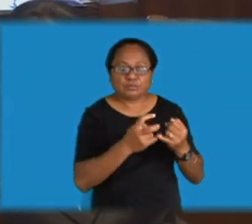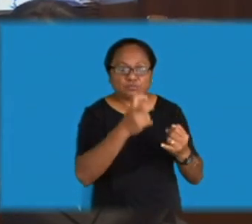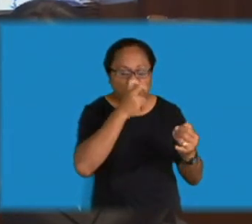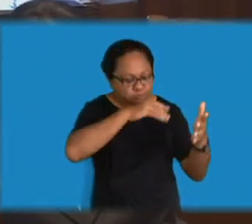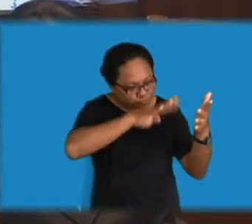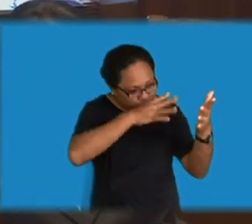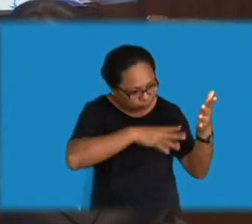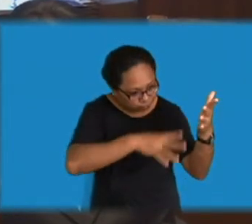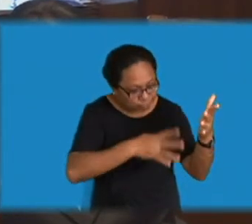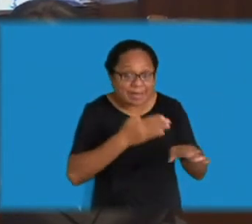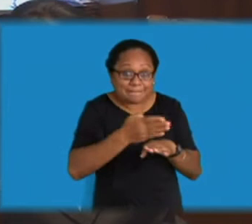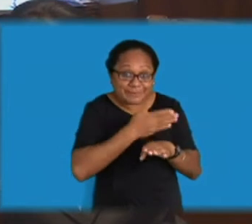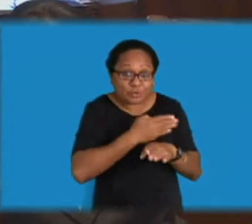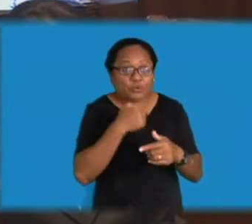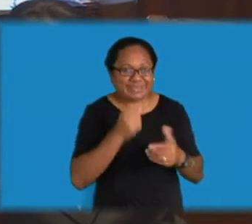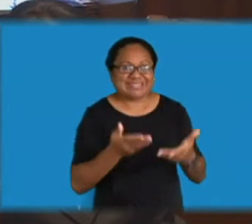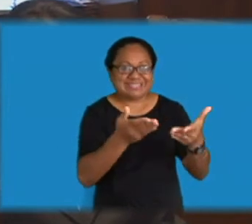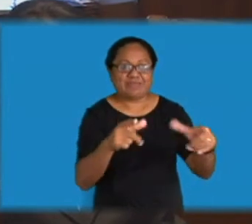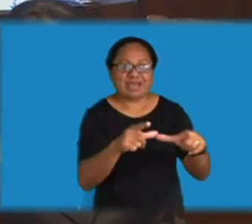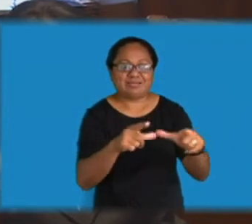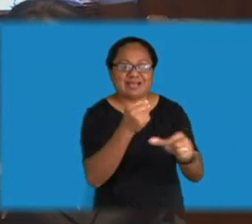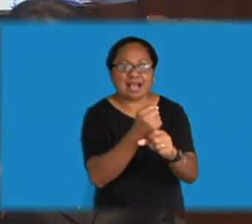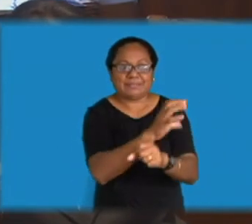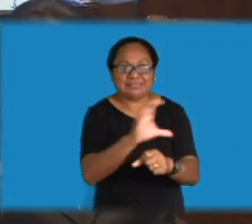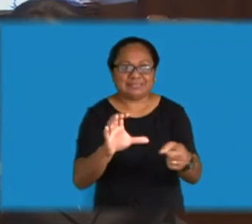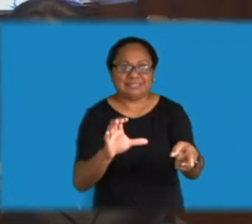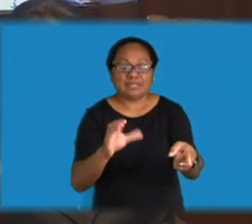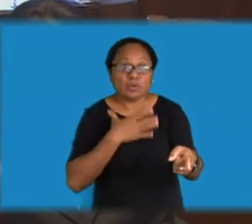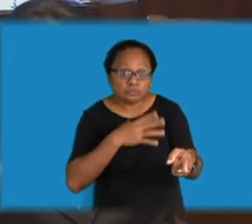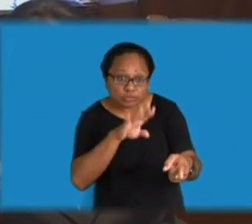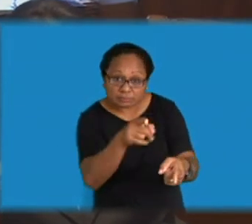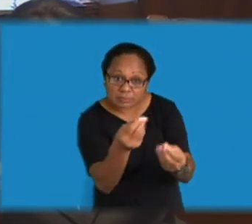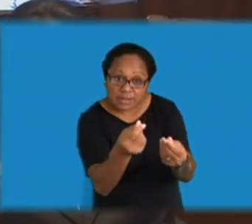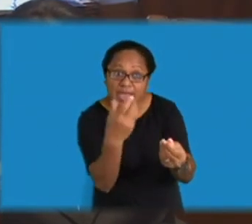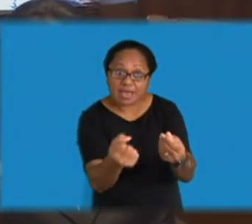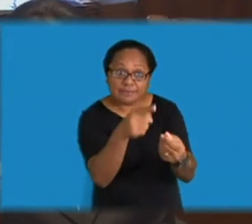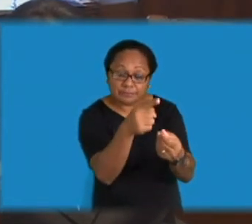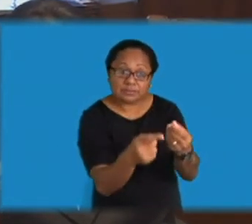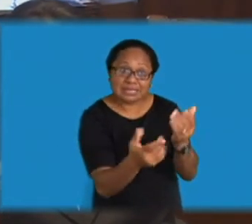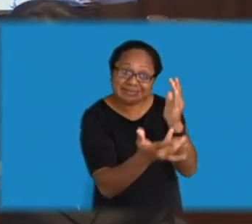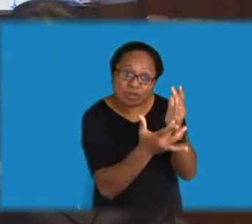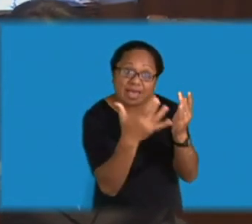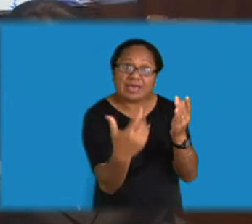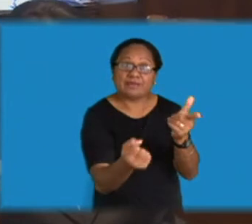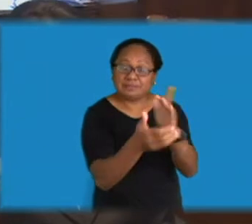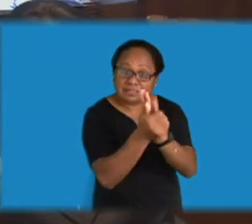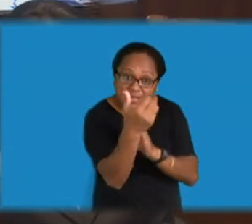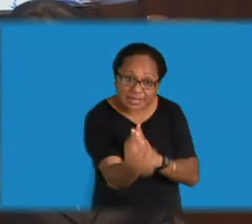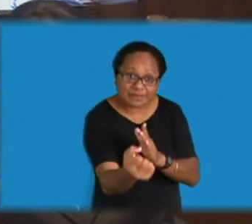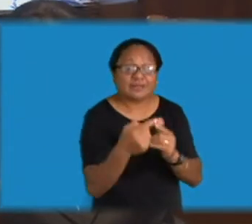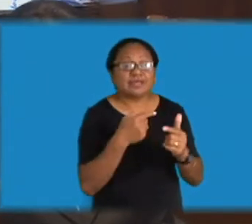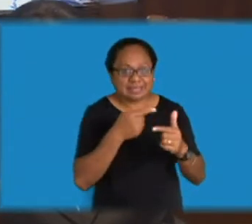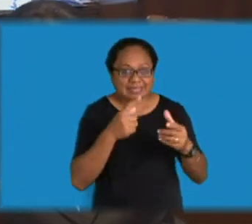to prove that the company is able financially and technically, and the resource is feasible to be